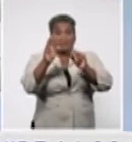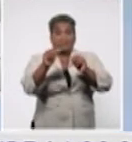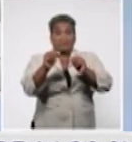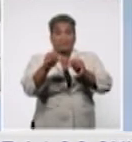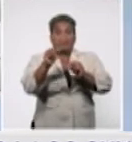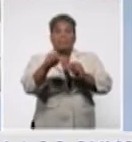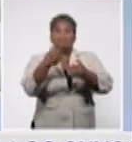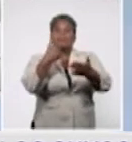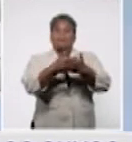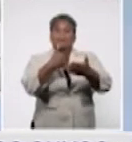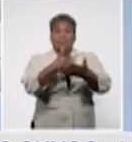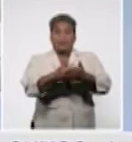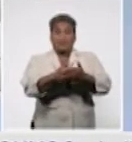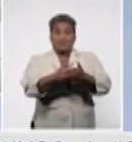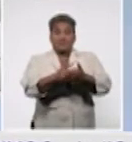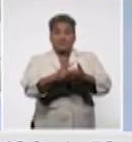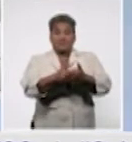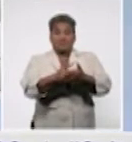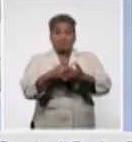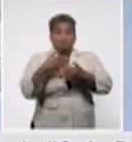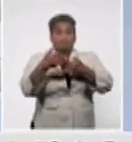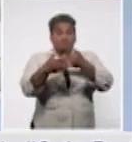in our country to